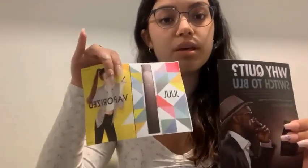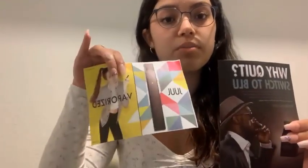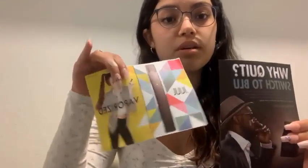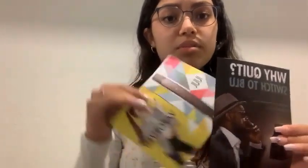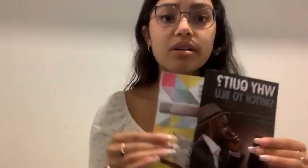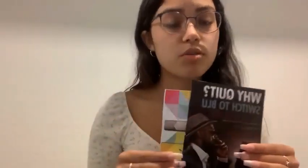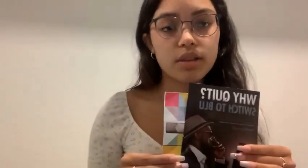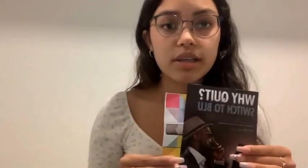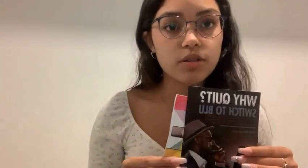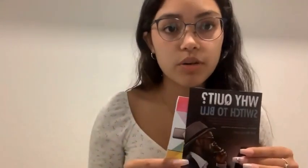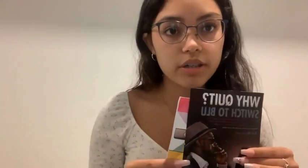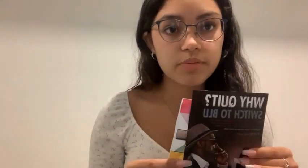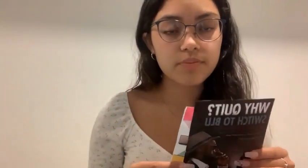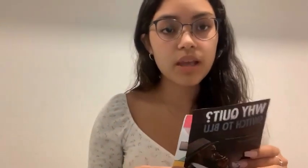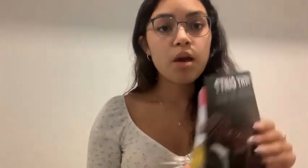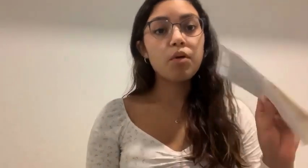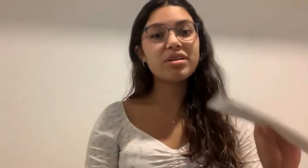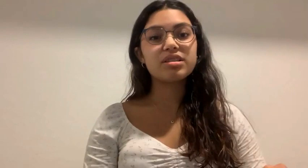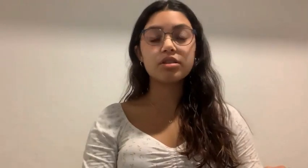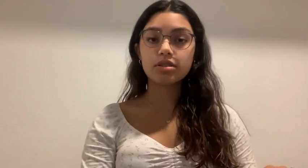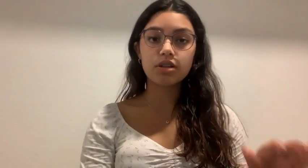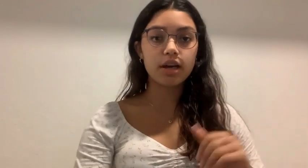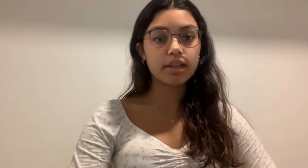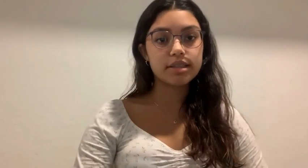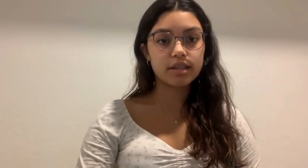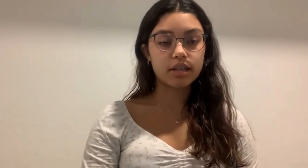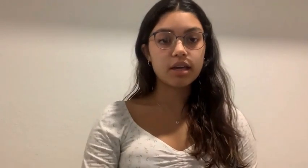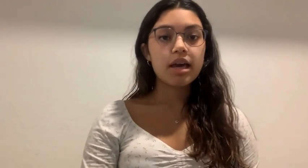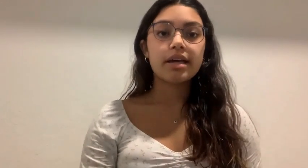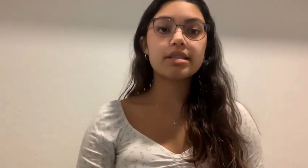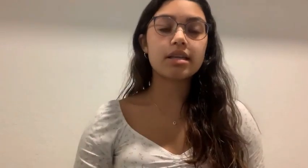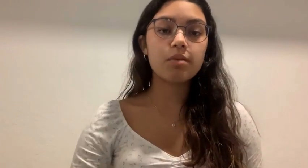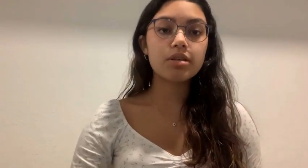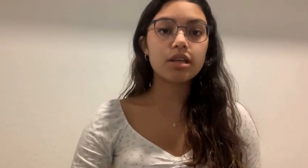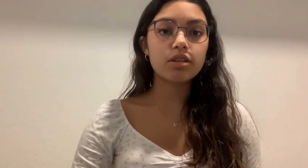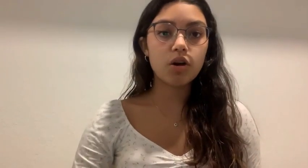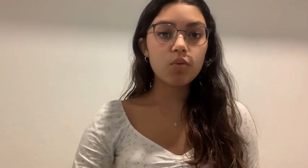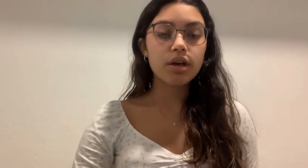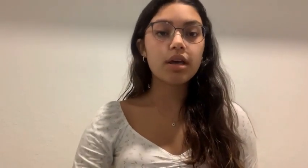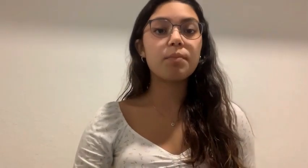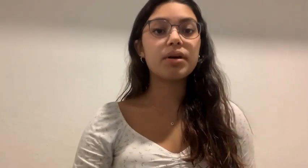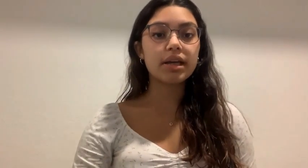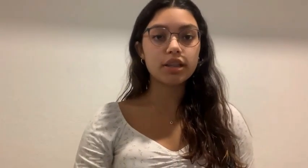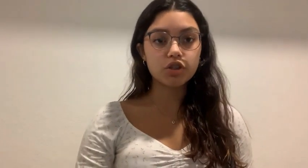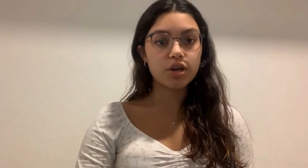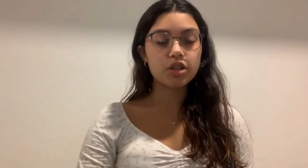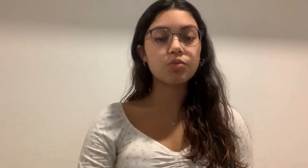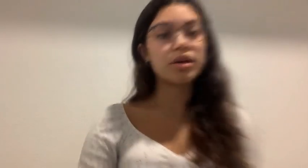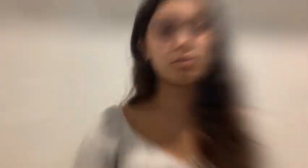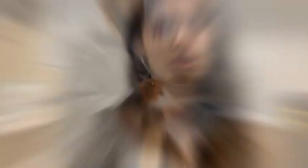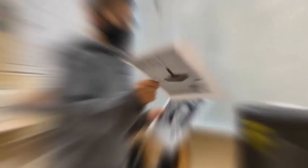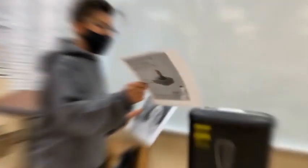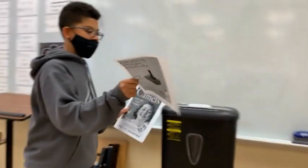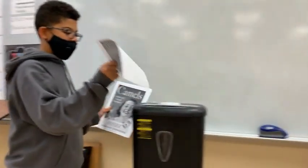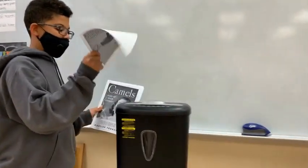to vaping because no one likes a quitter. But we still see their ugly side. And it's time to say no and put it in the trash where